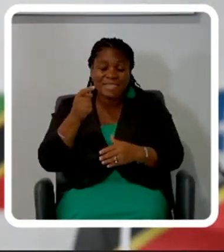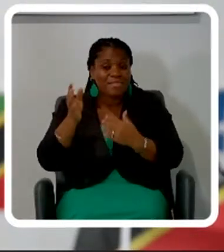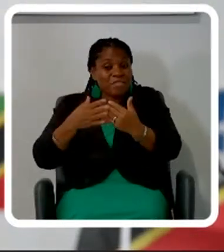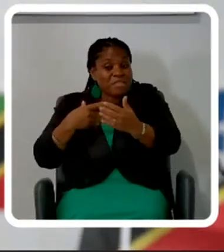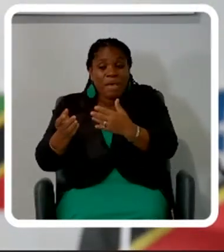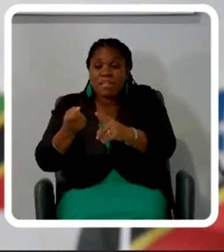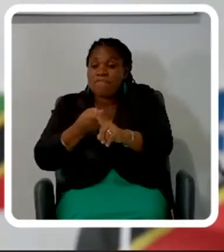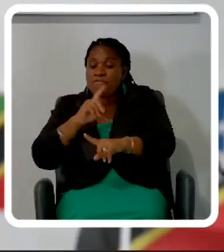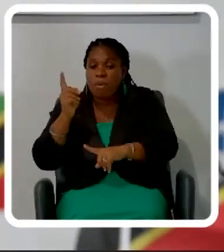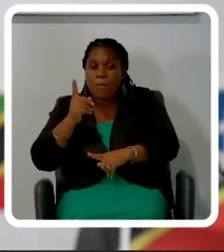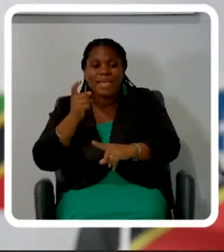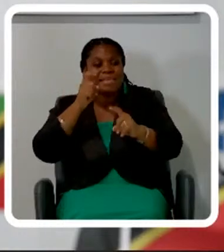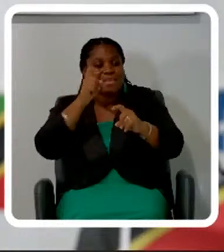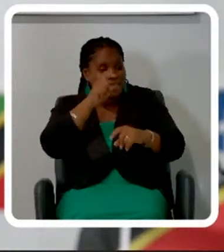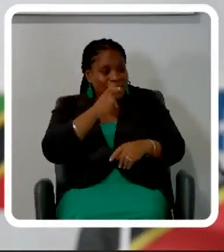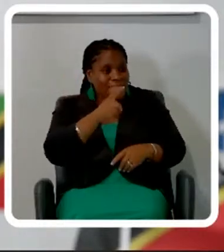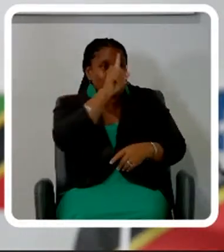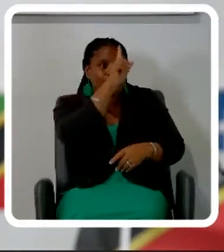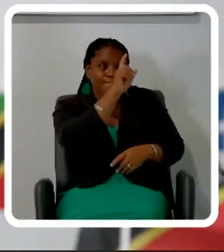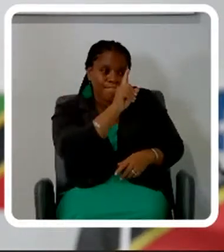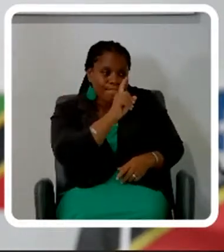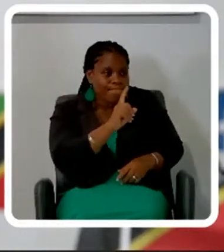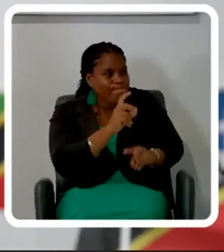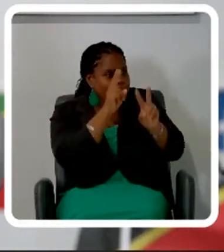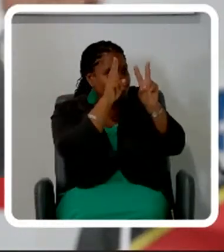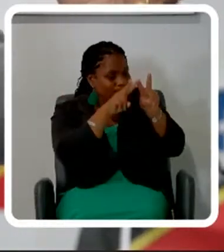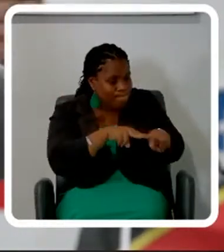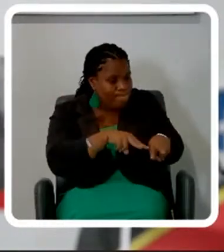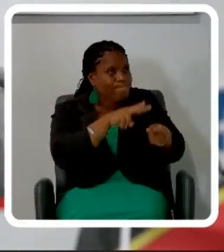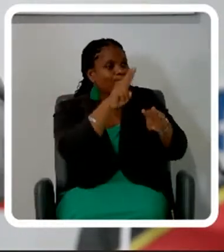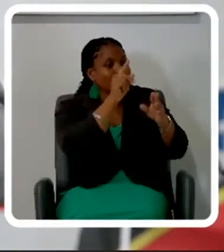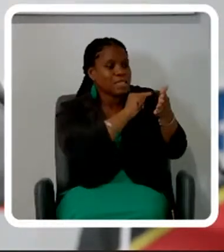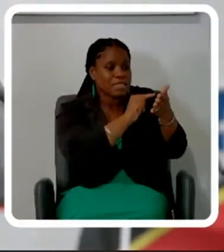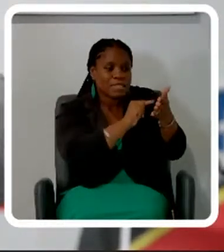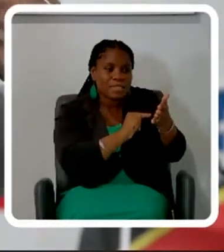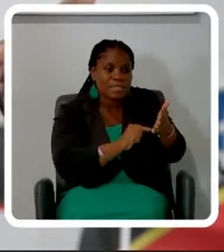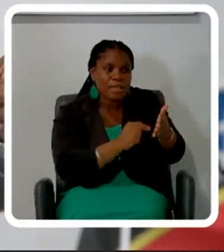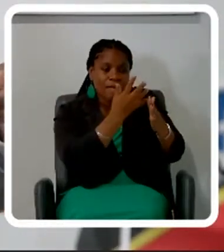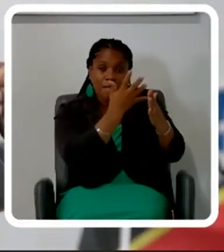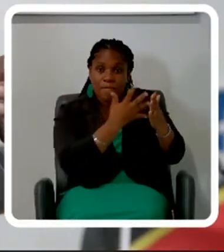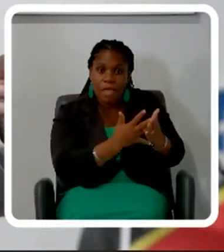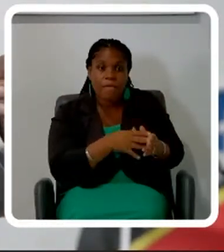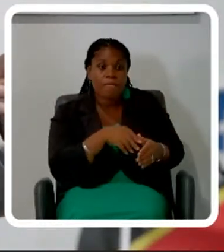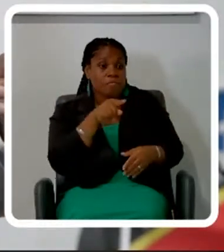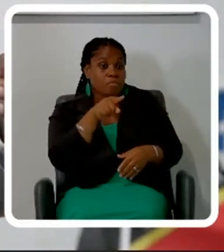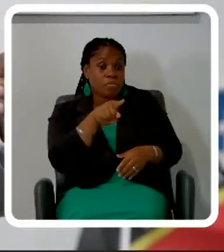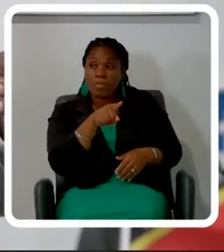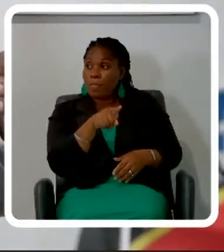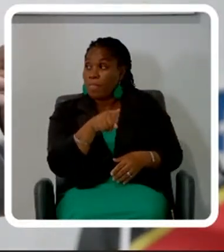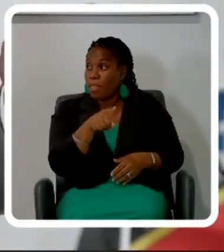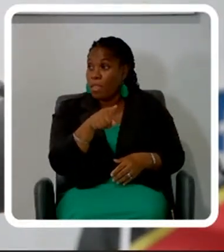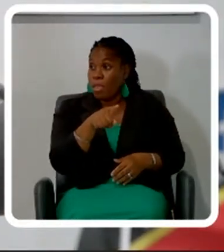surrounding it. They make a personal decision. Today, you can decide, are you a citizen of St. Kitts and